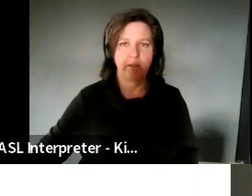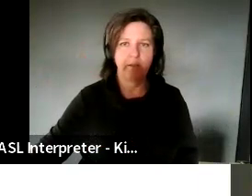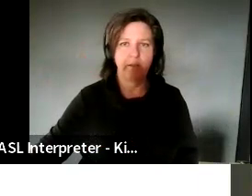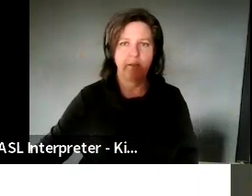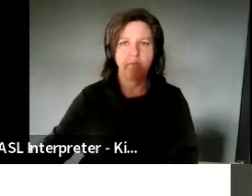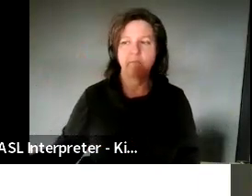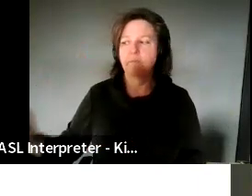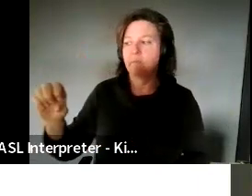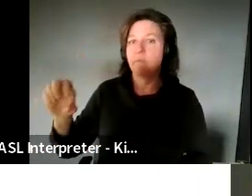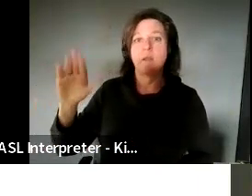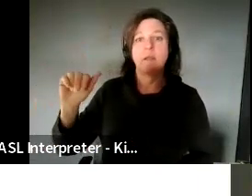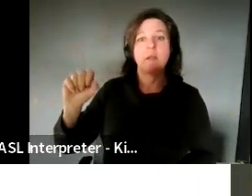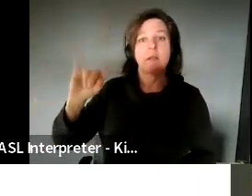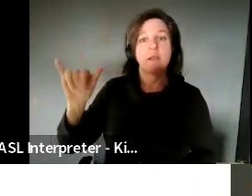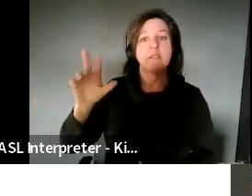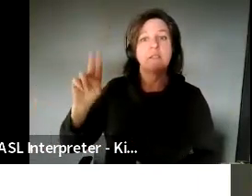Sebastian?